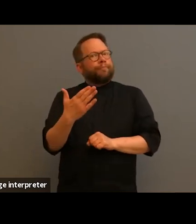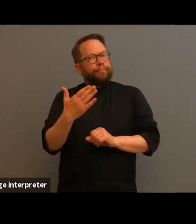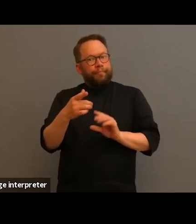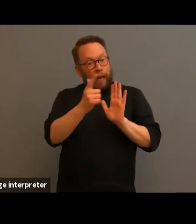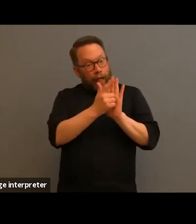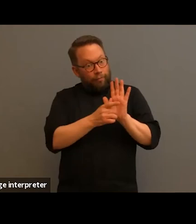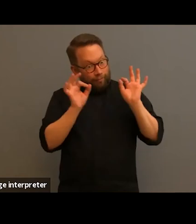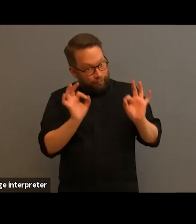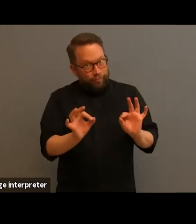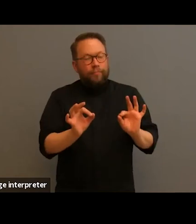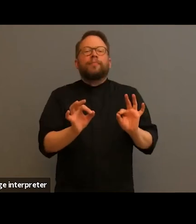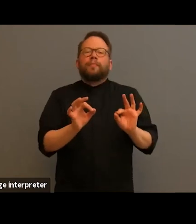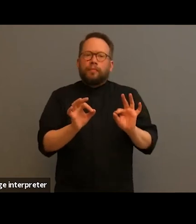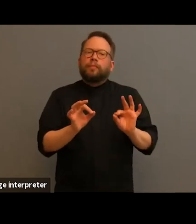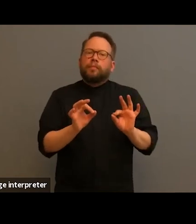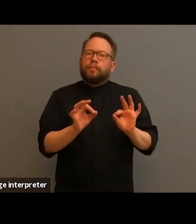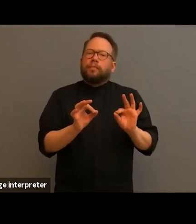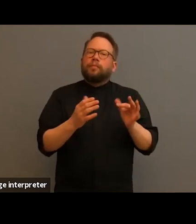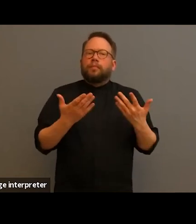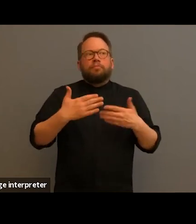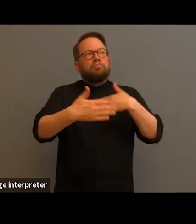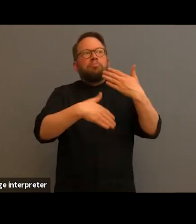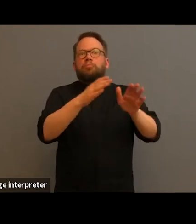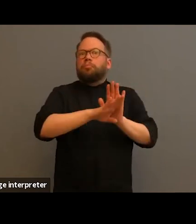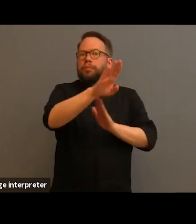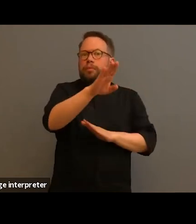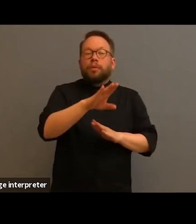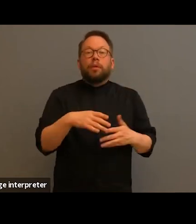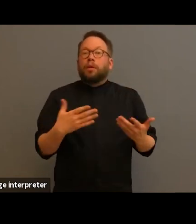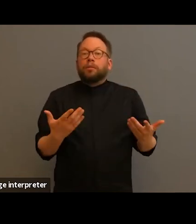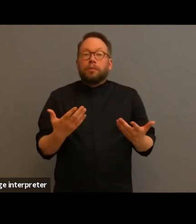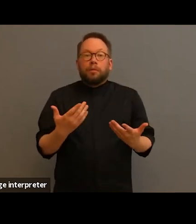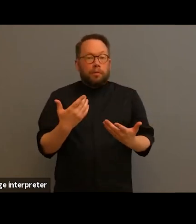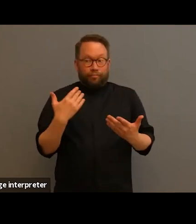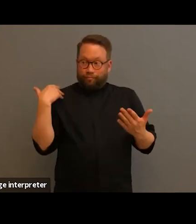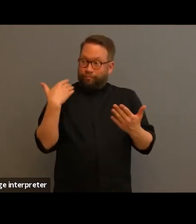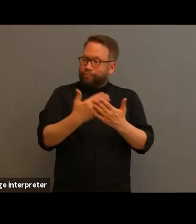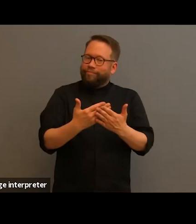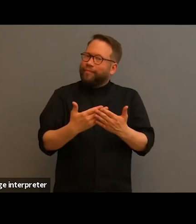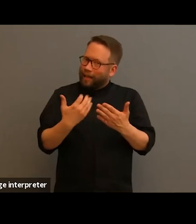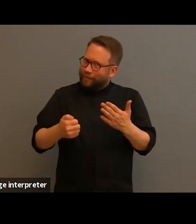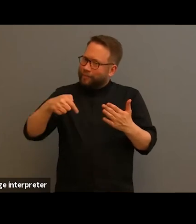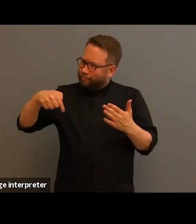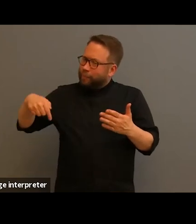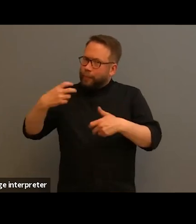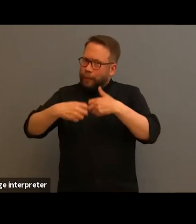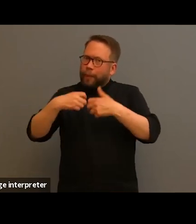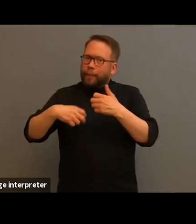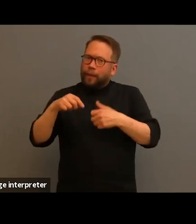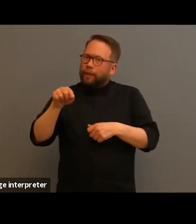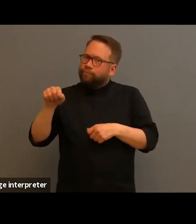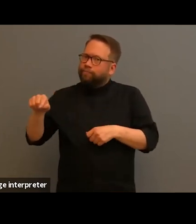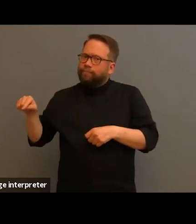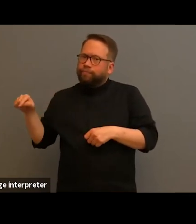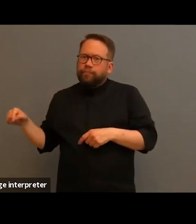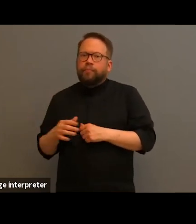video conferences are also not sufficiently accessible. Office suites are in general more accessible,